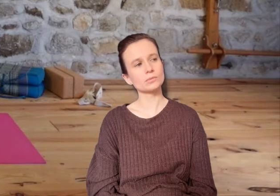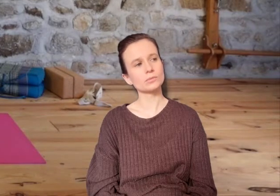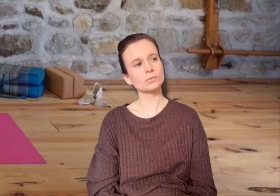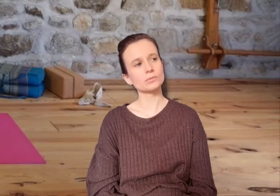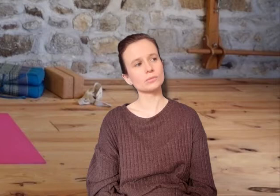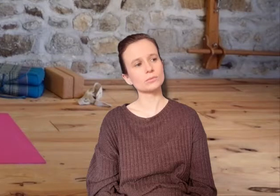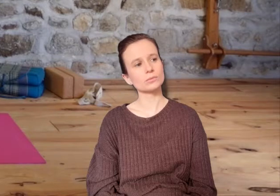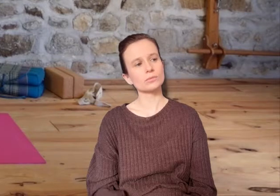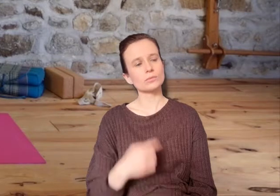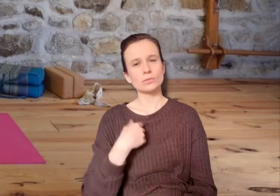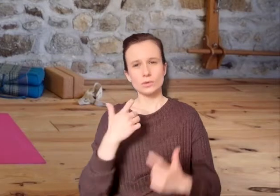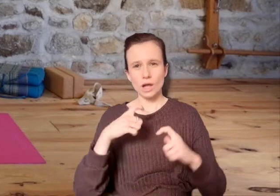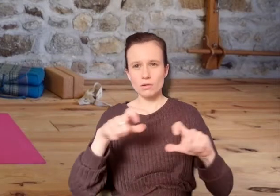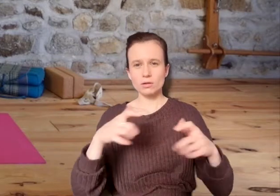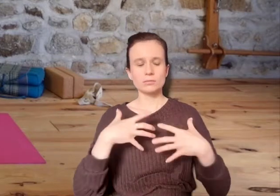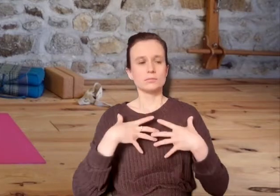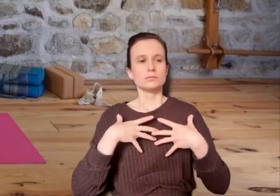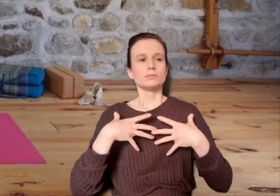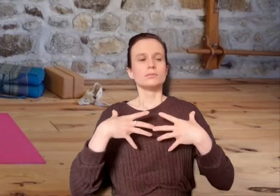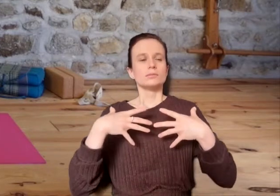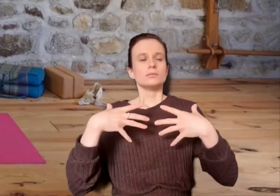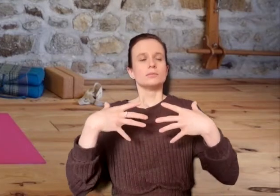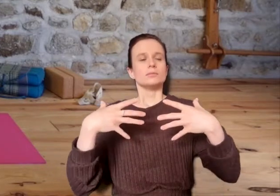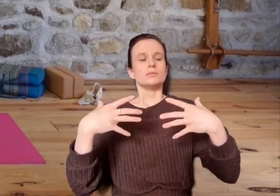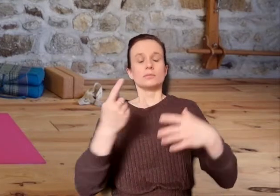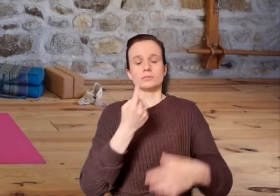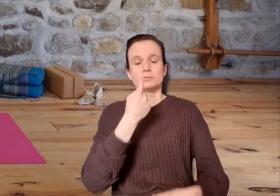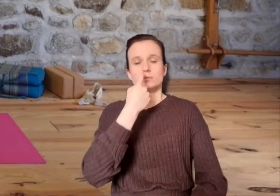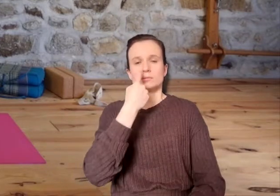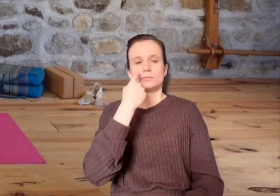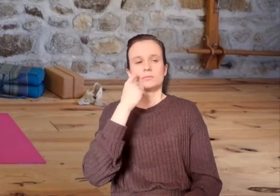Again, big, long breaths through the nose.